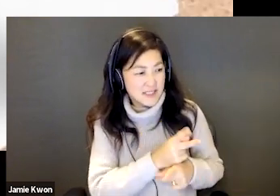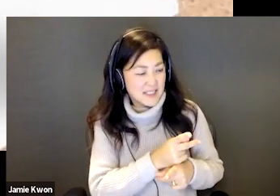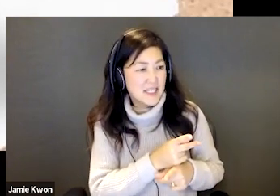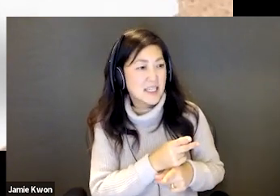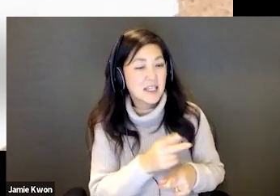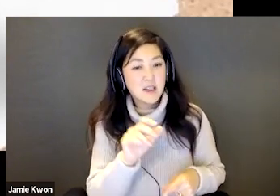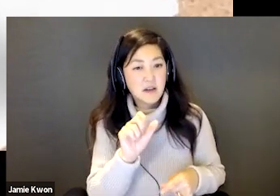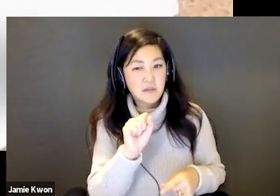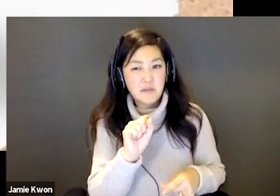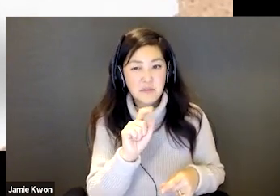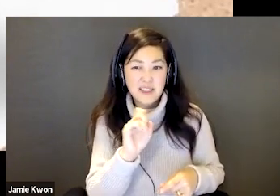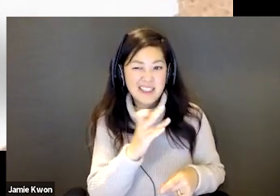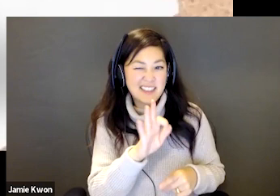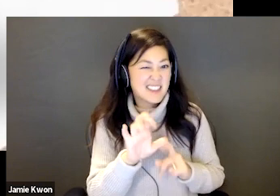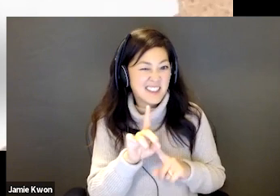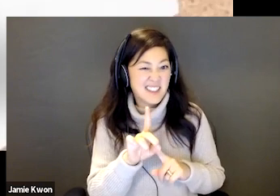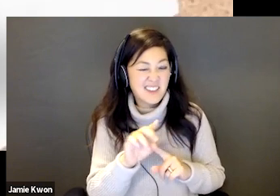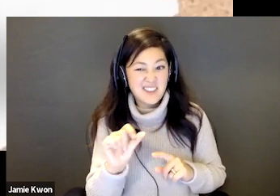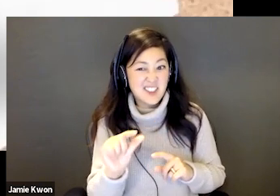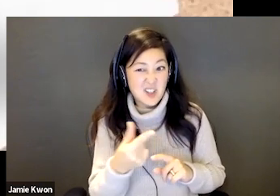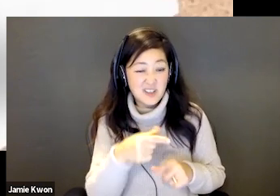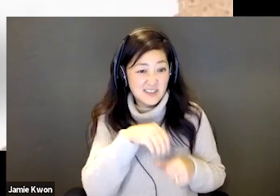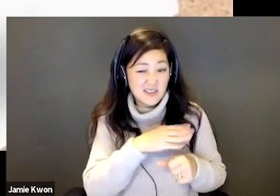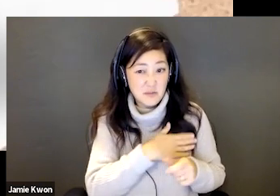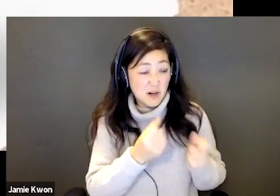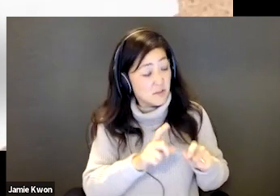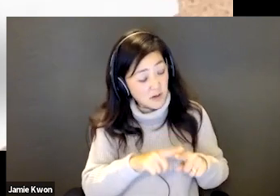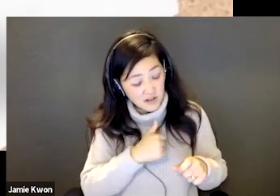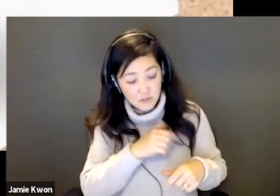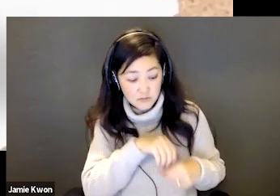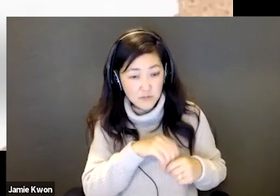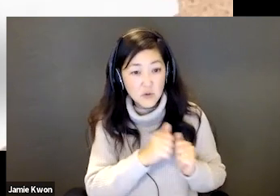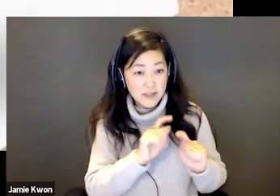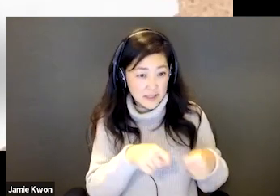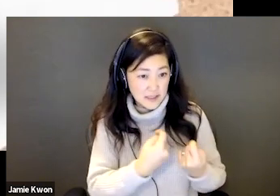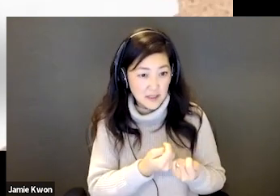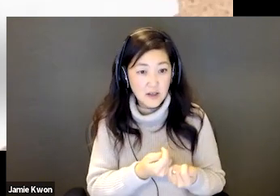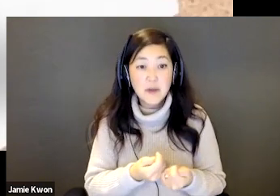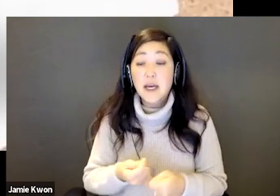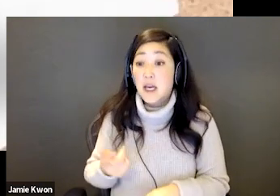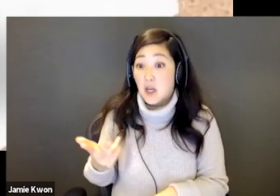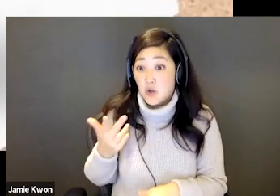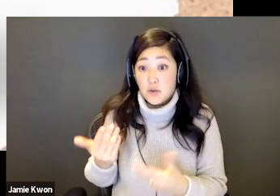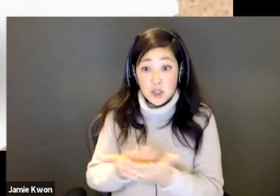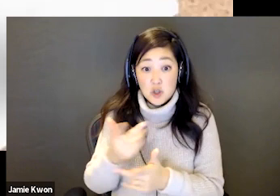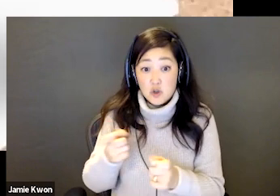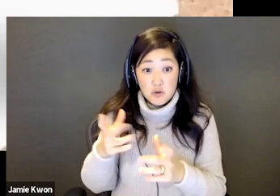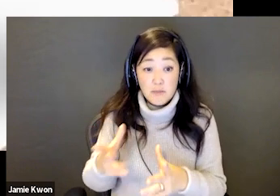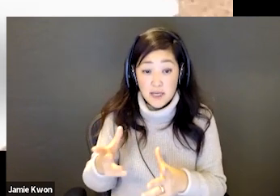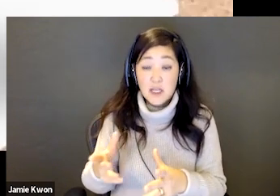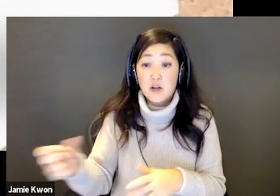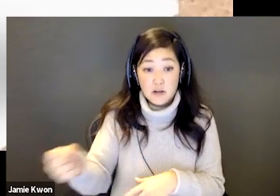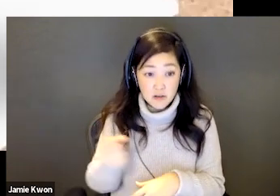car. But I was part of the team. And then 3 new managers were hired.